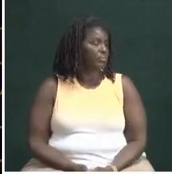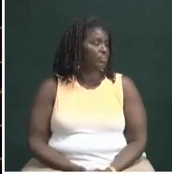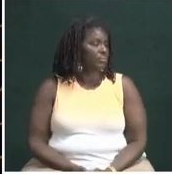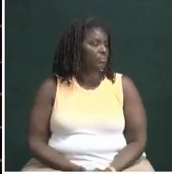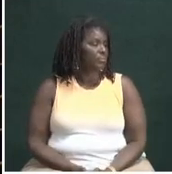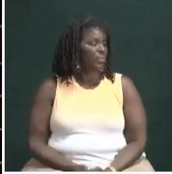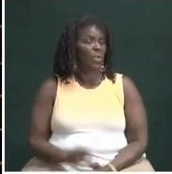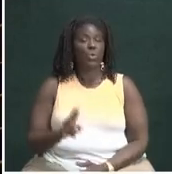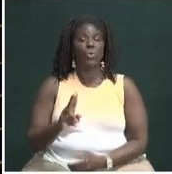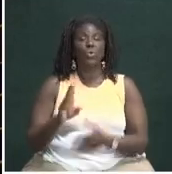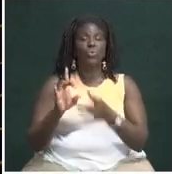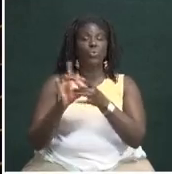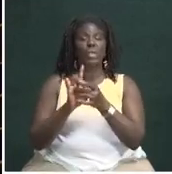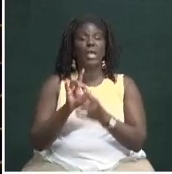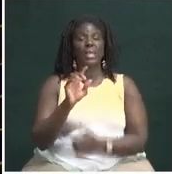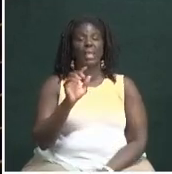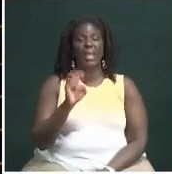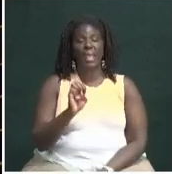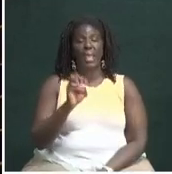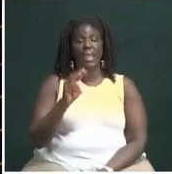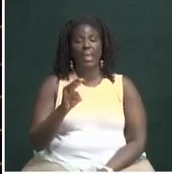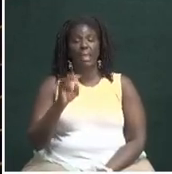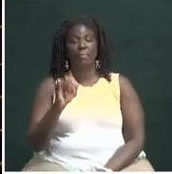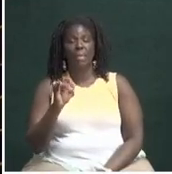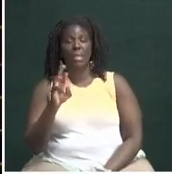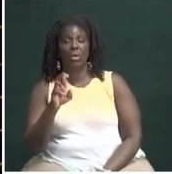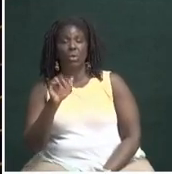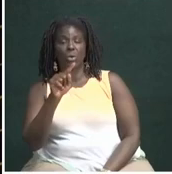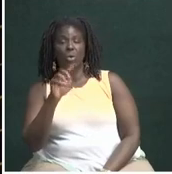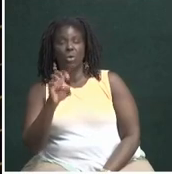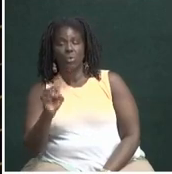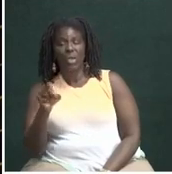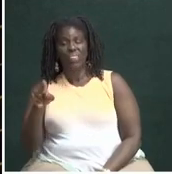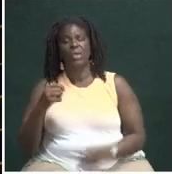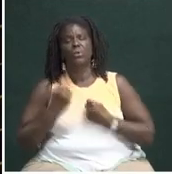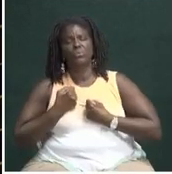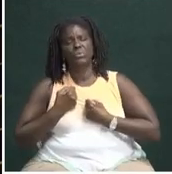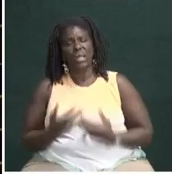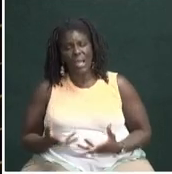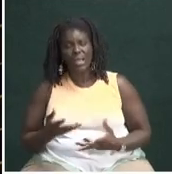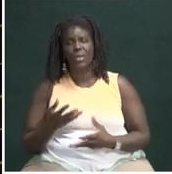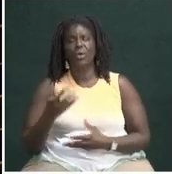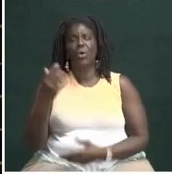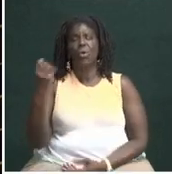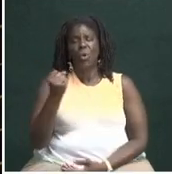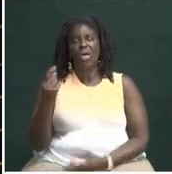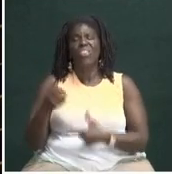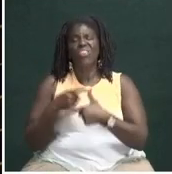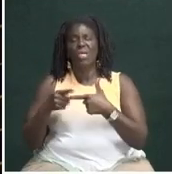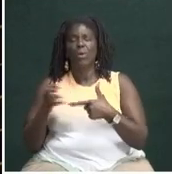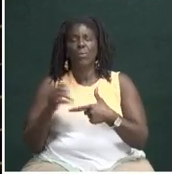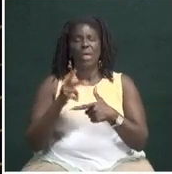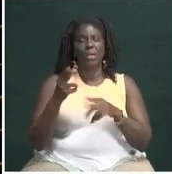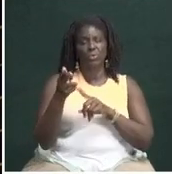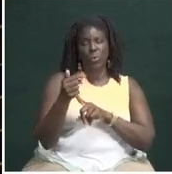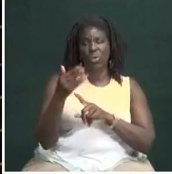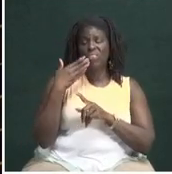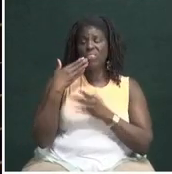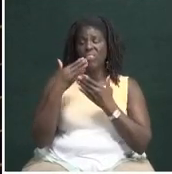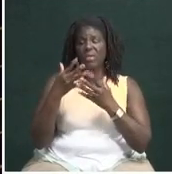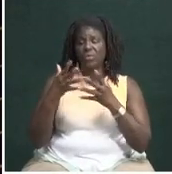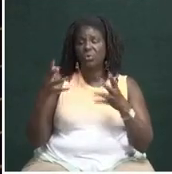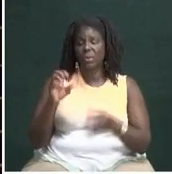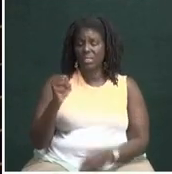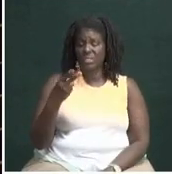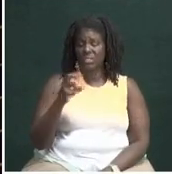You're probably jet-lagged, so just hang on till the end, and then you can go back to your hotel. Thank you so much, Shema,